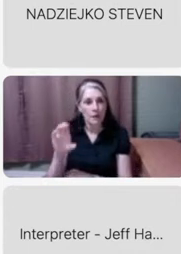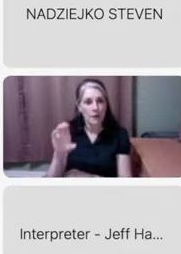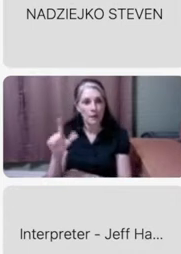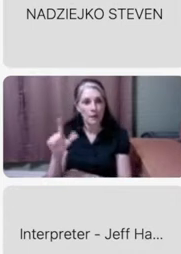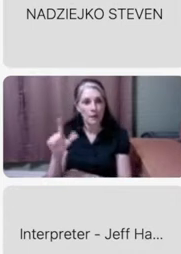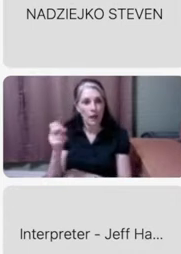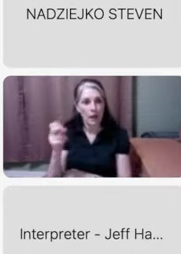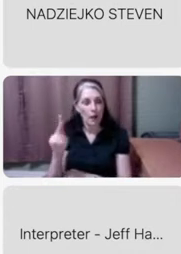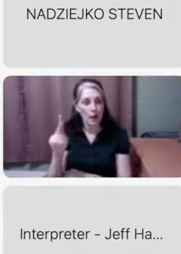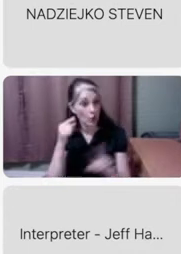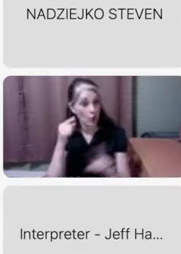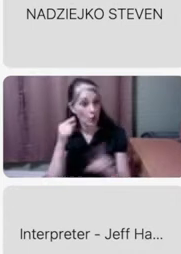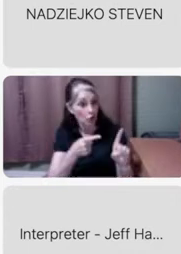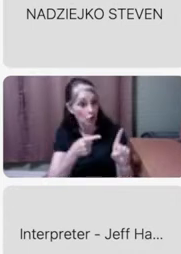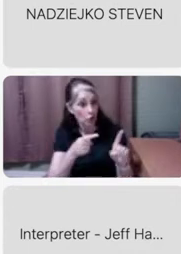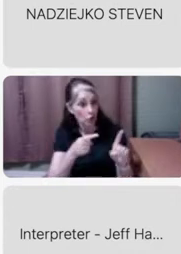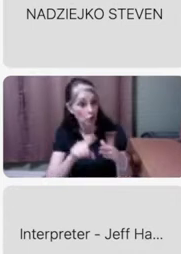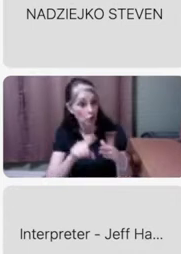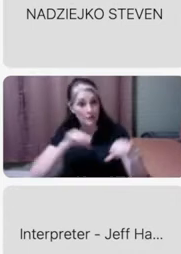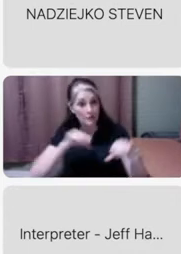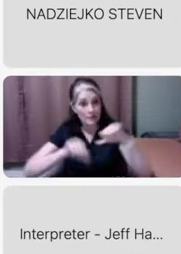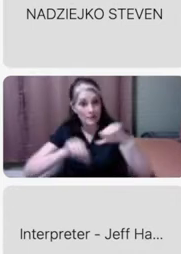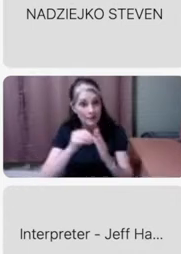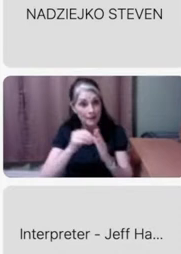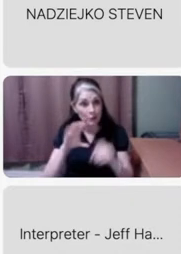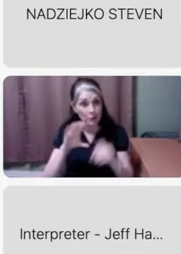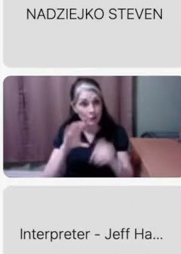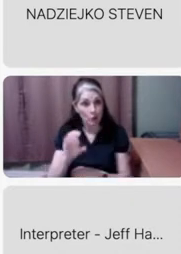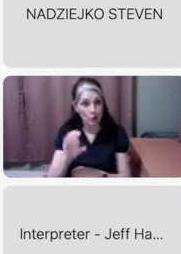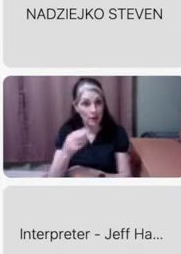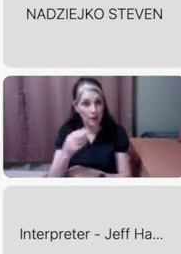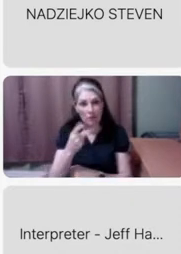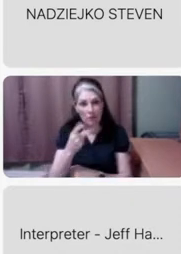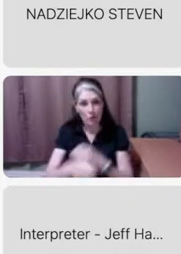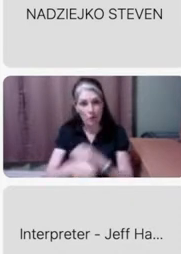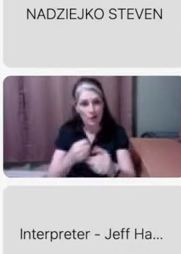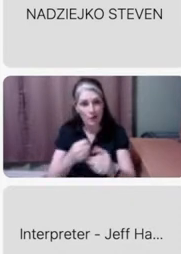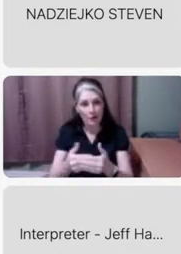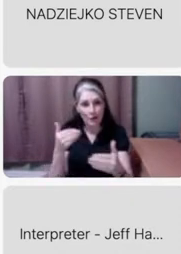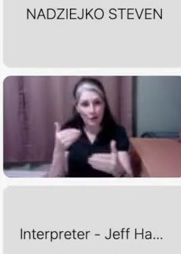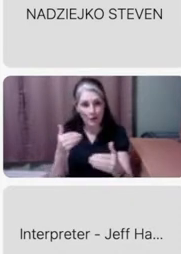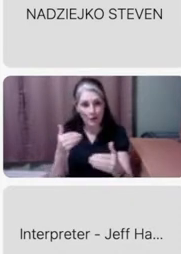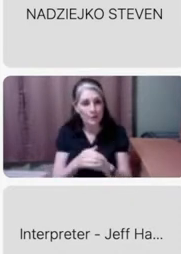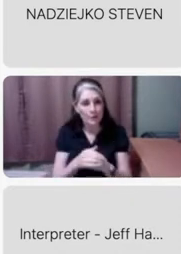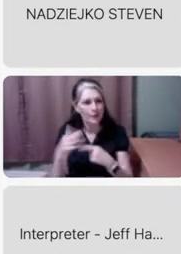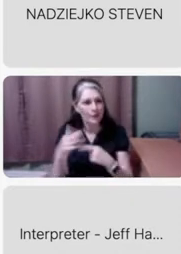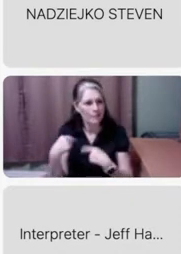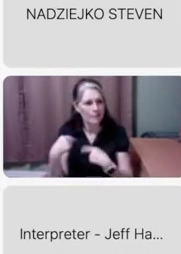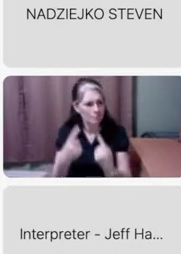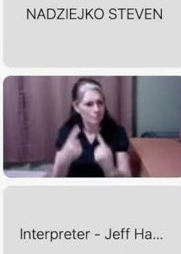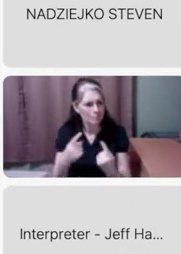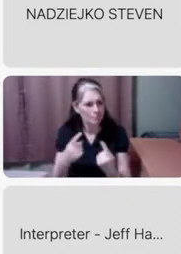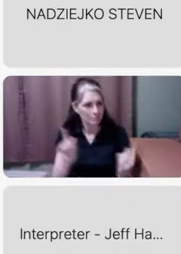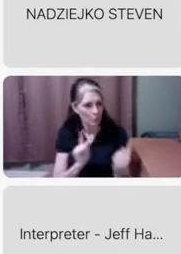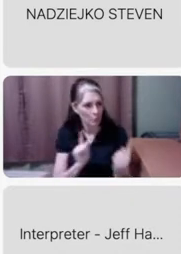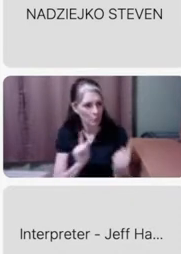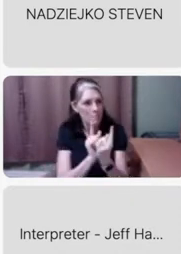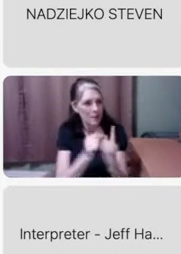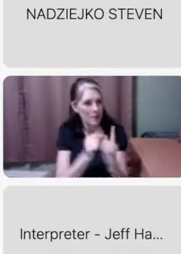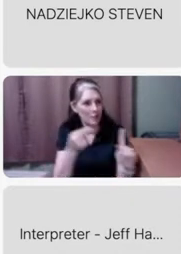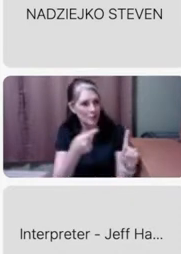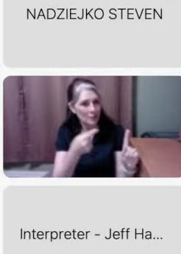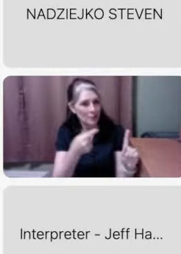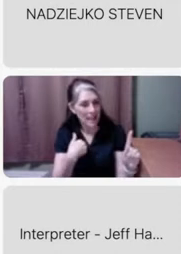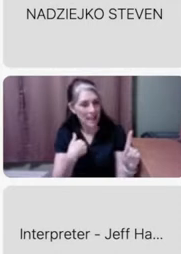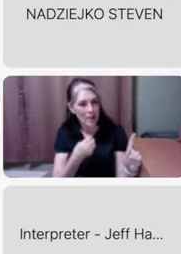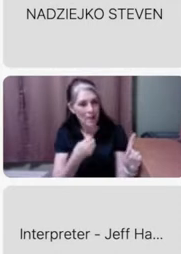a science teacher at colton high school a few years ago ever since i met morgan she has had a warm and welcoming